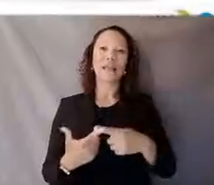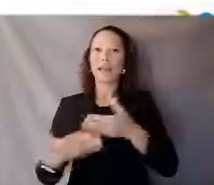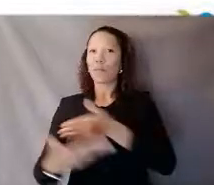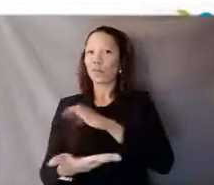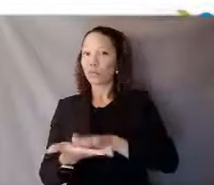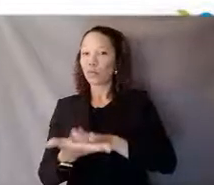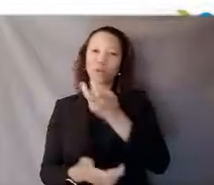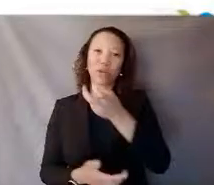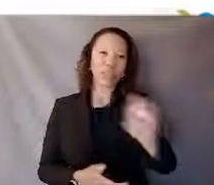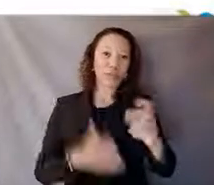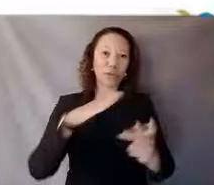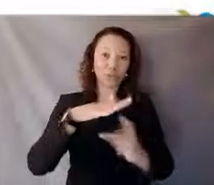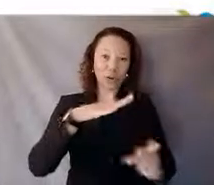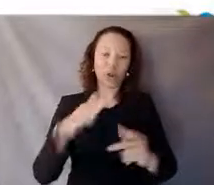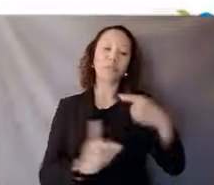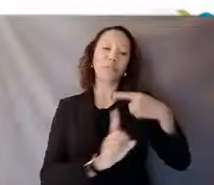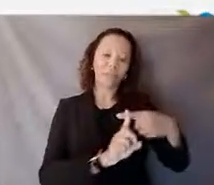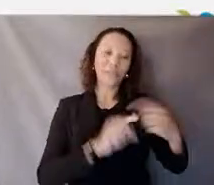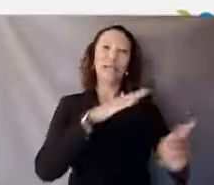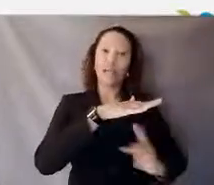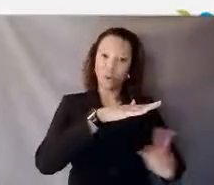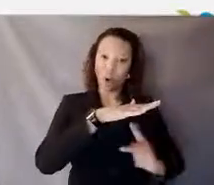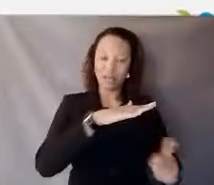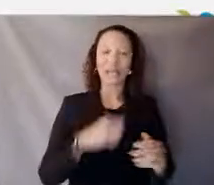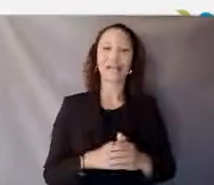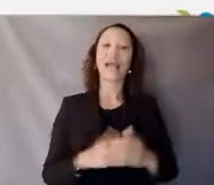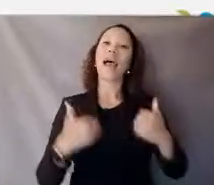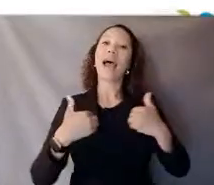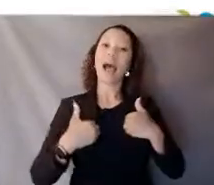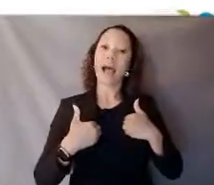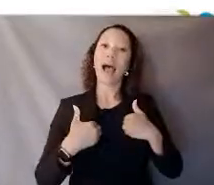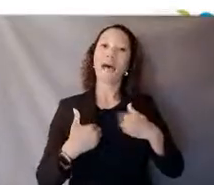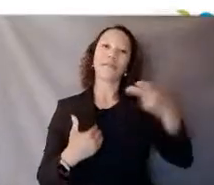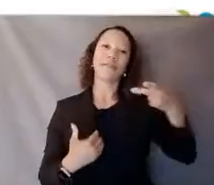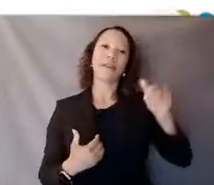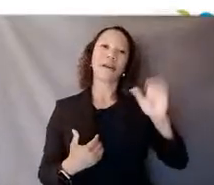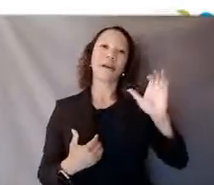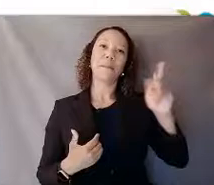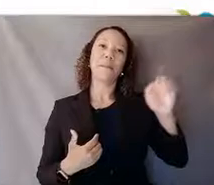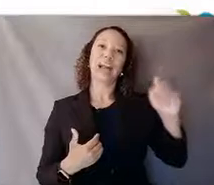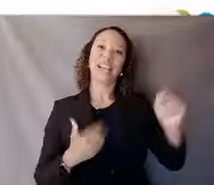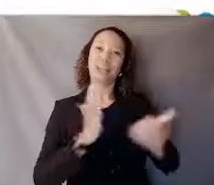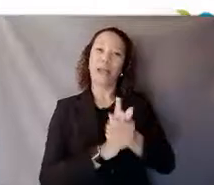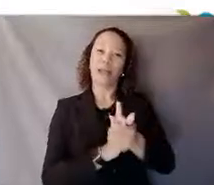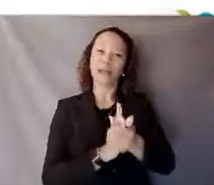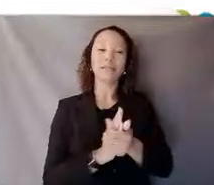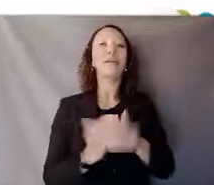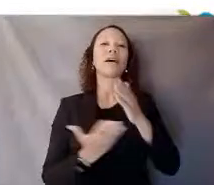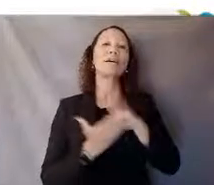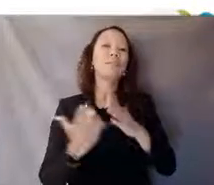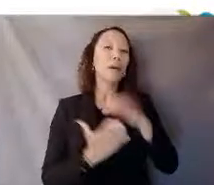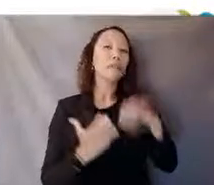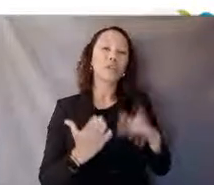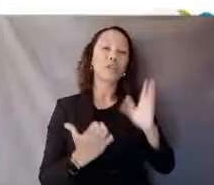transitional kindergarten and for kindergarten, they have packets, and then there are some situations too where a student just might need a